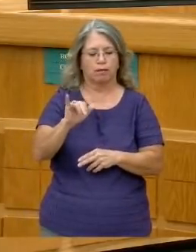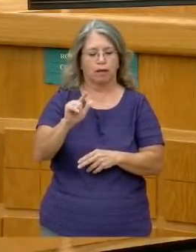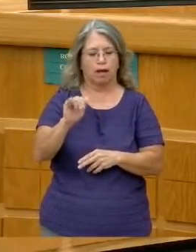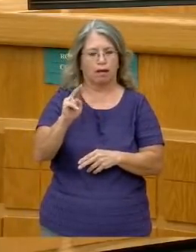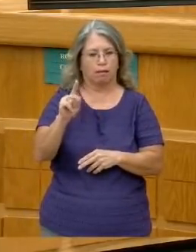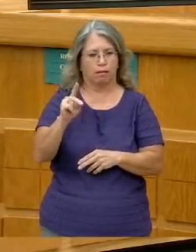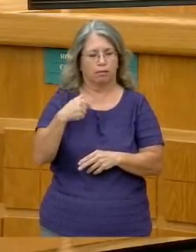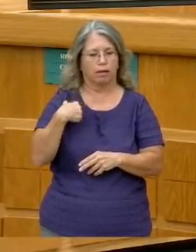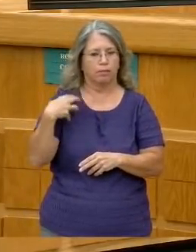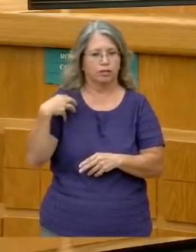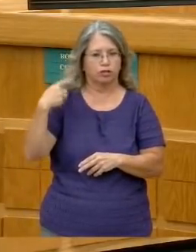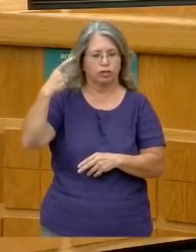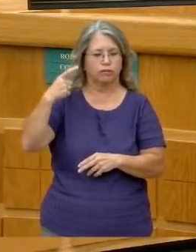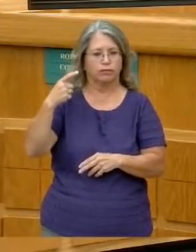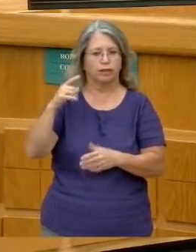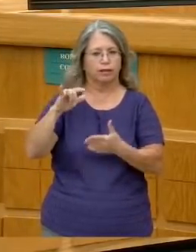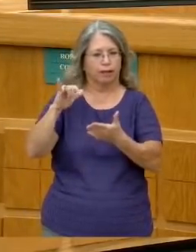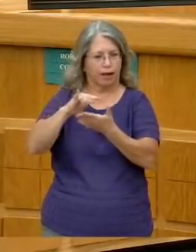Safety Department.